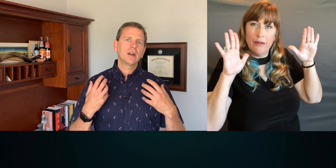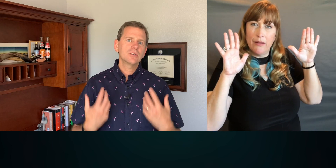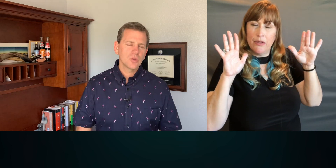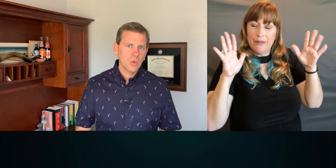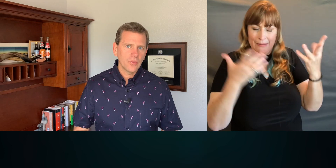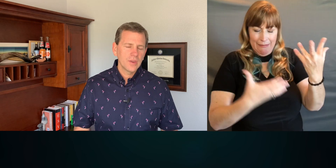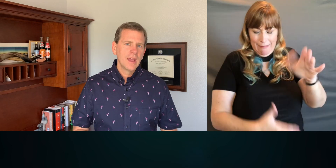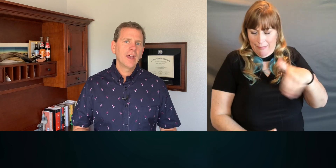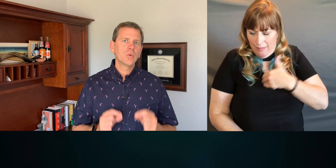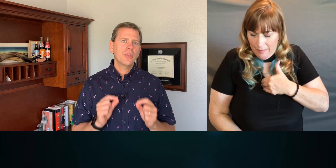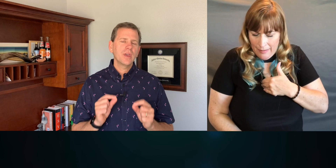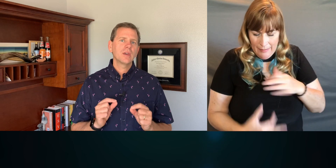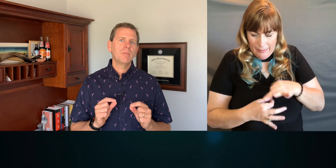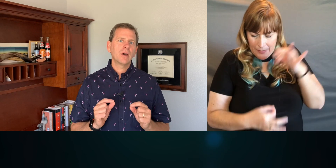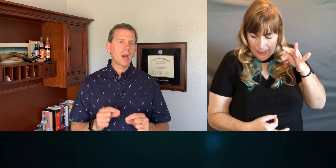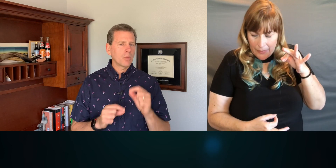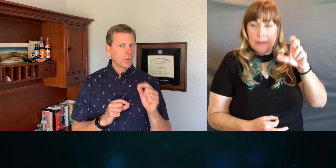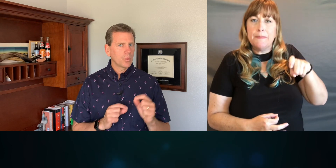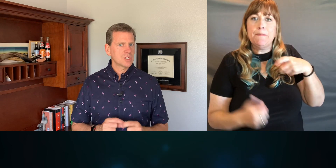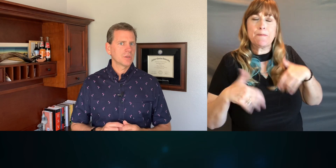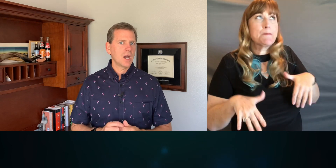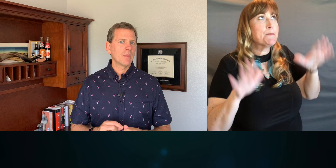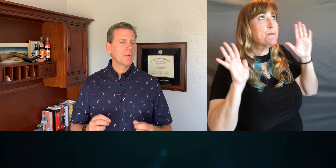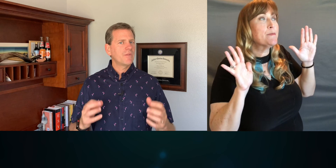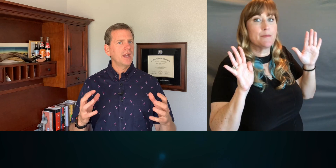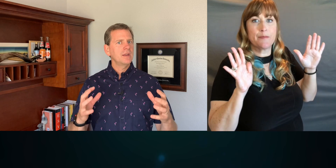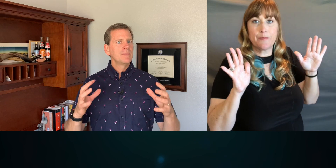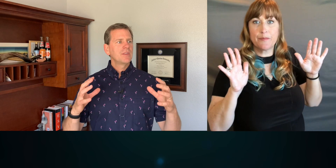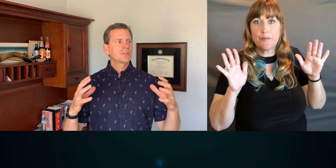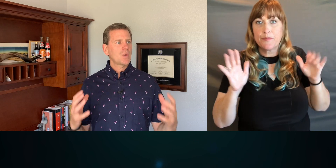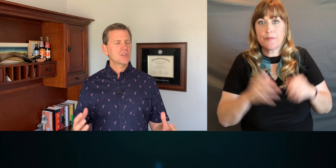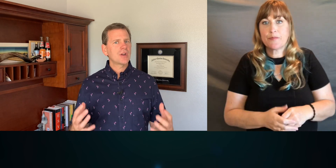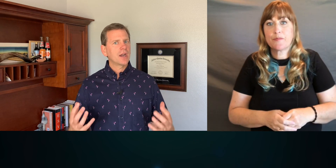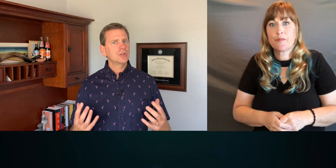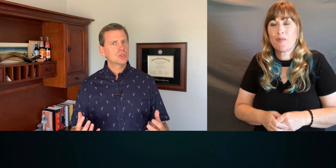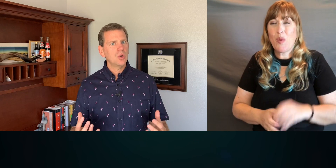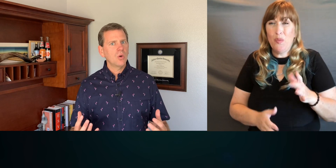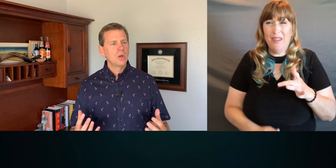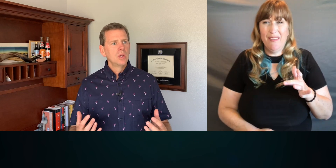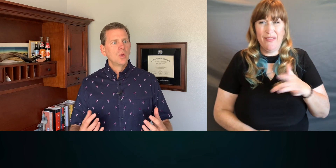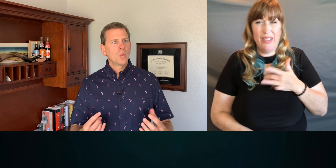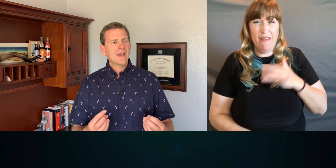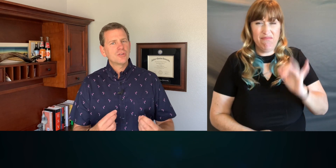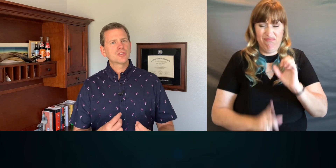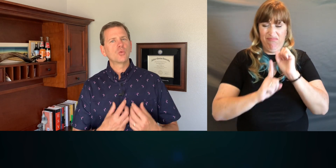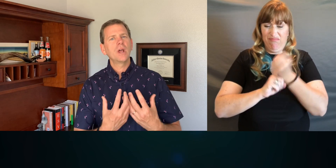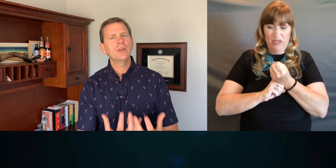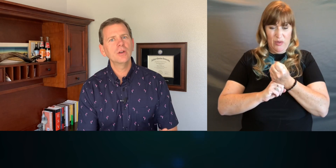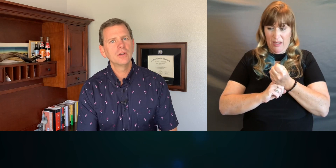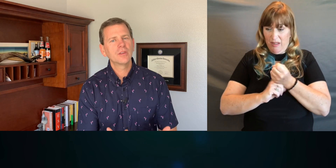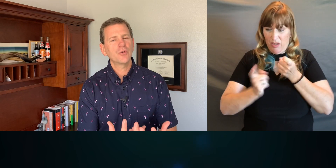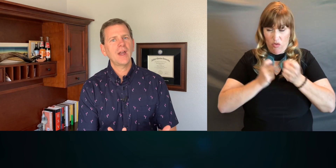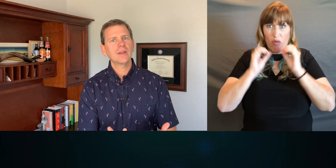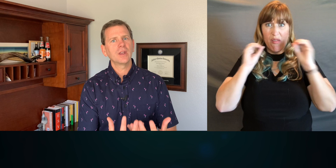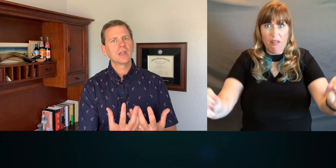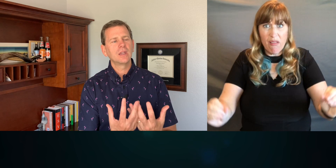and in our souls as we think about our relationship with God. And when we find that situations are out of control, we've got to surrender